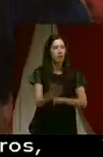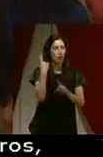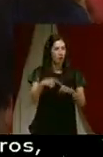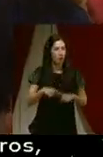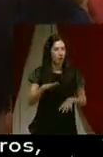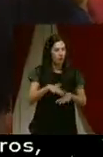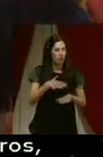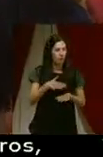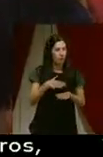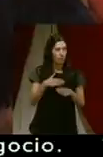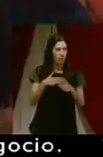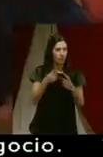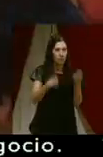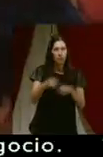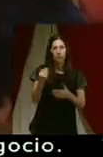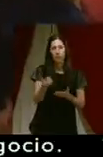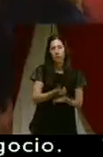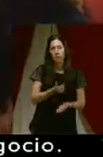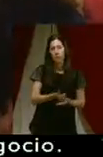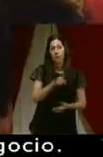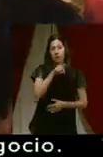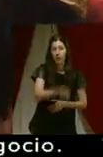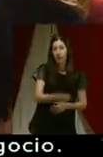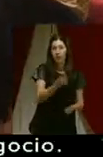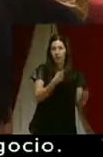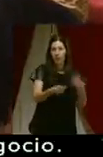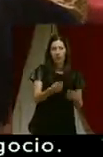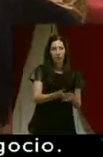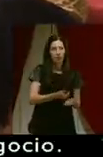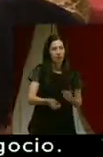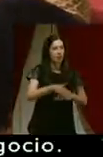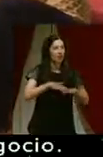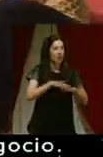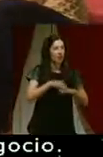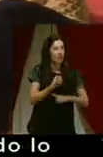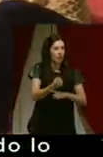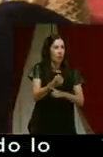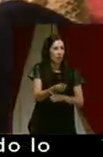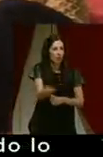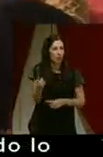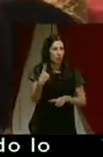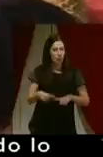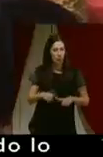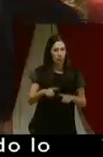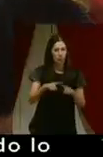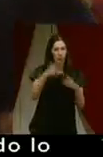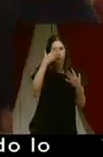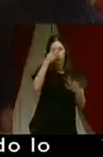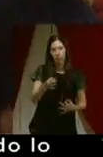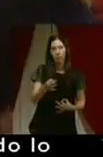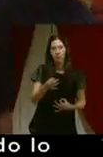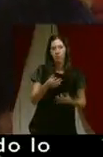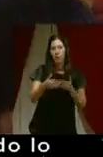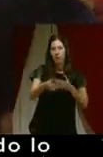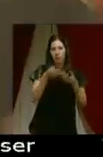they do things in order to create business, because business is the support base for everything